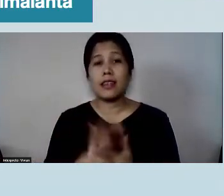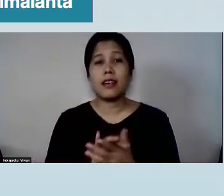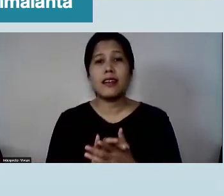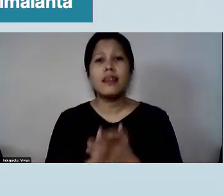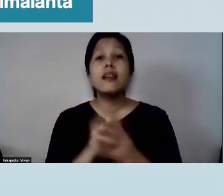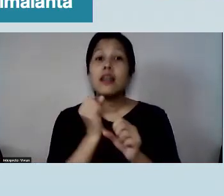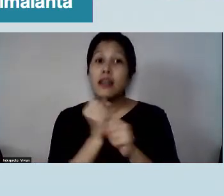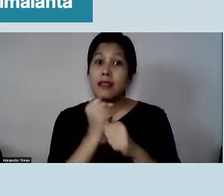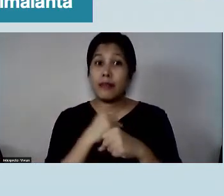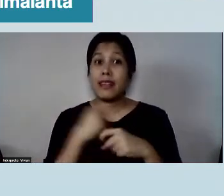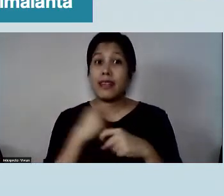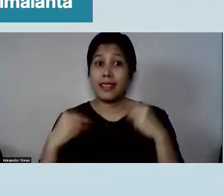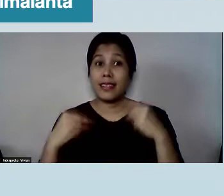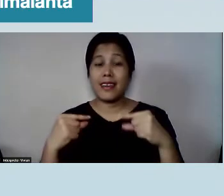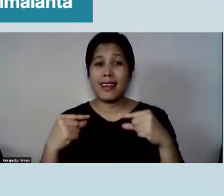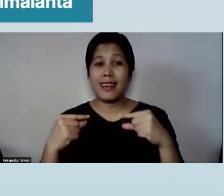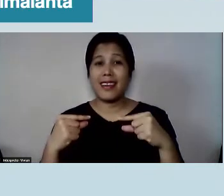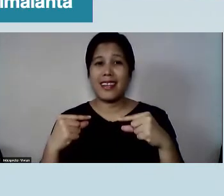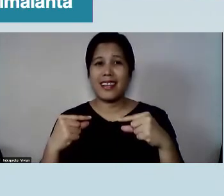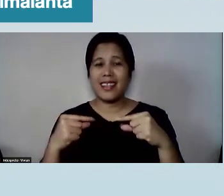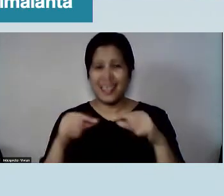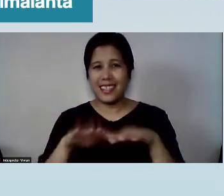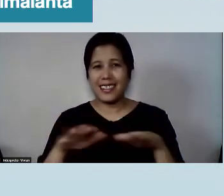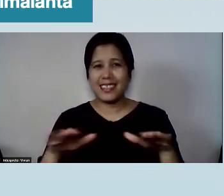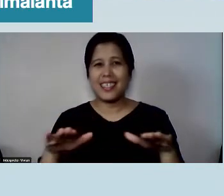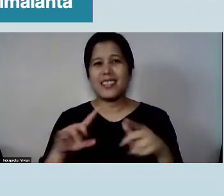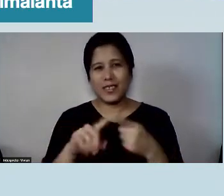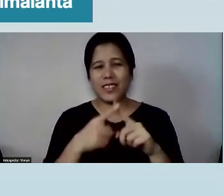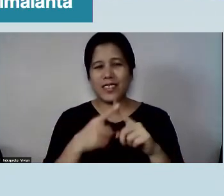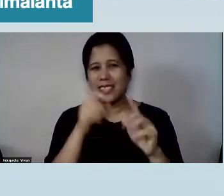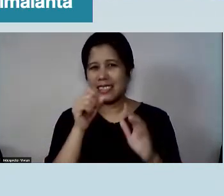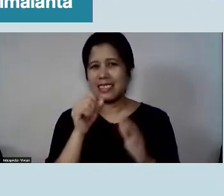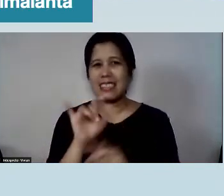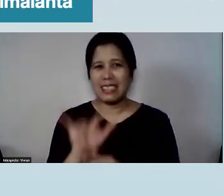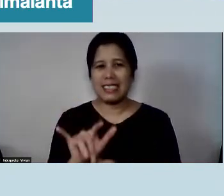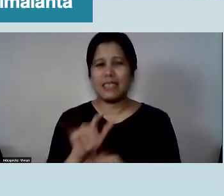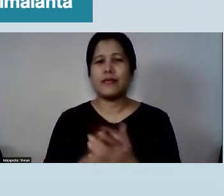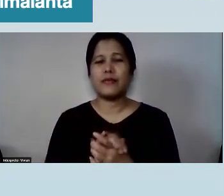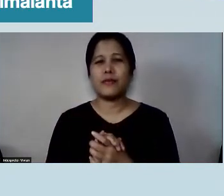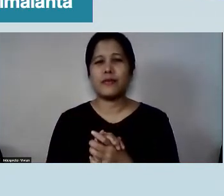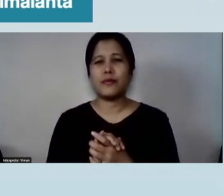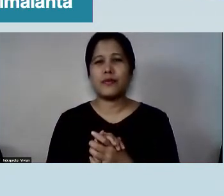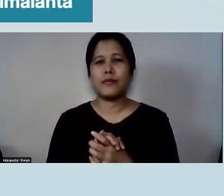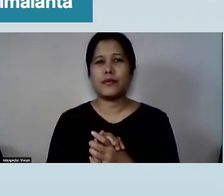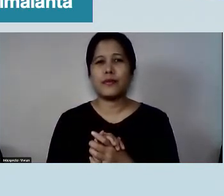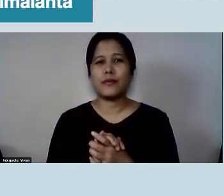make the game child-led up to a certain point, but you have to set limits.